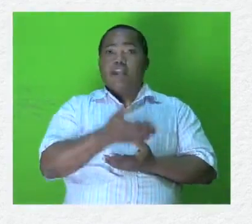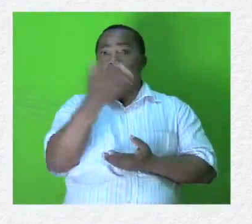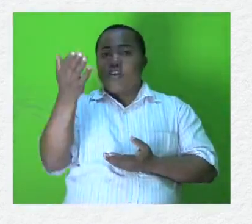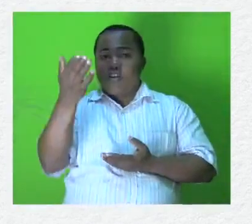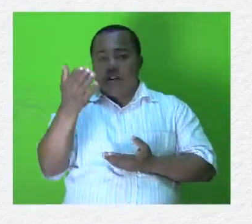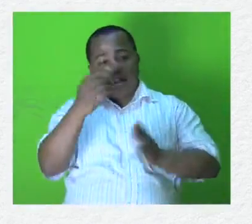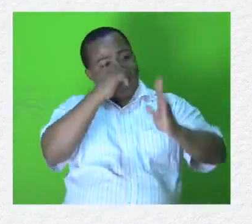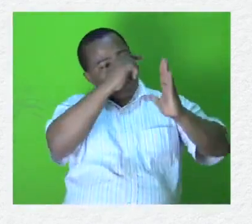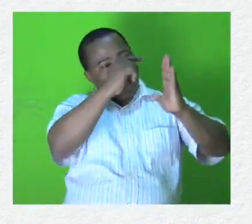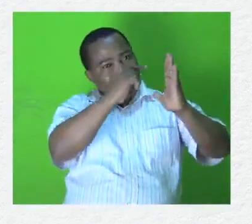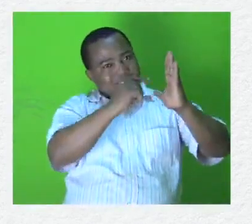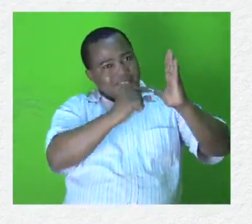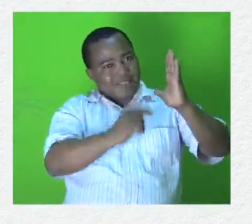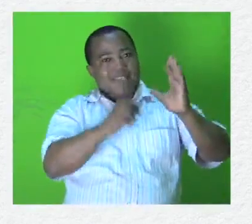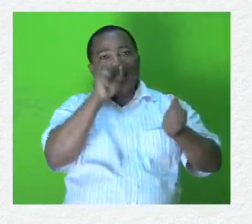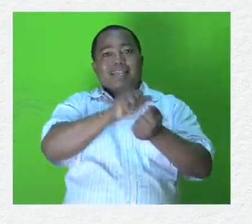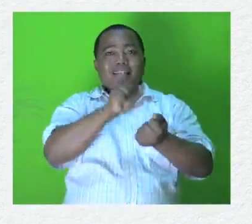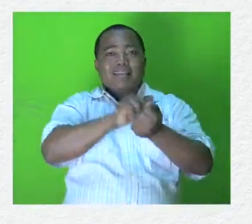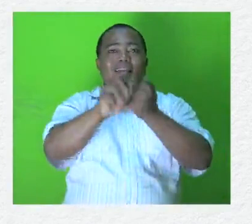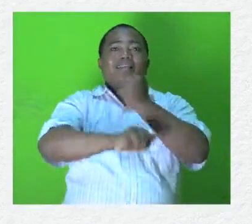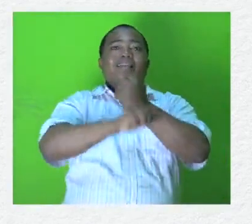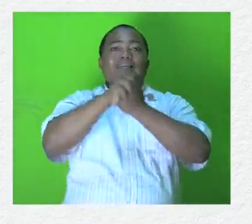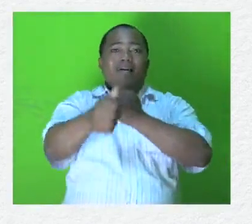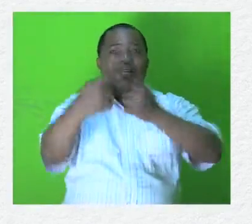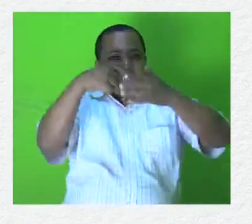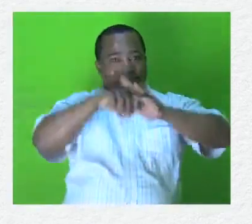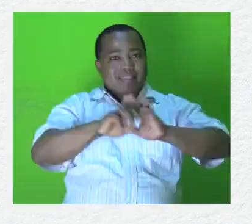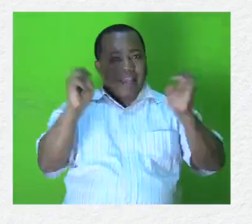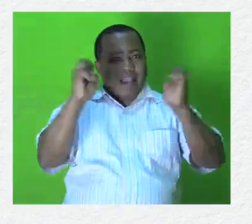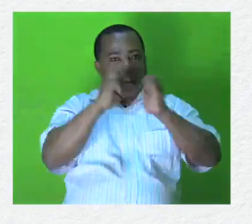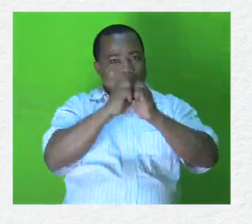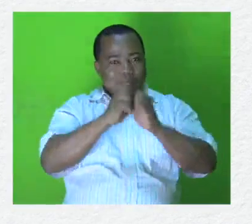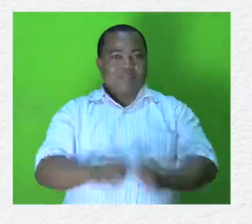can you identify the substances present in the content?